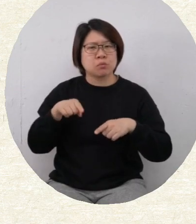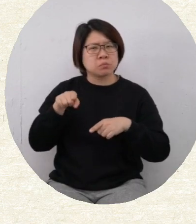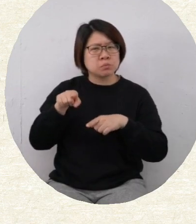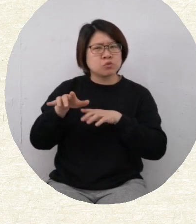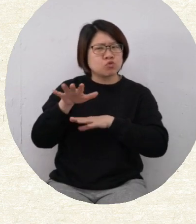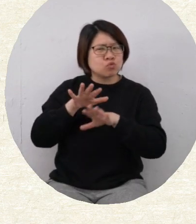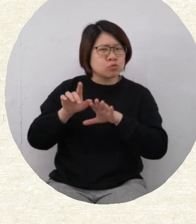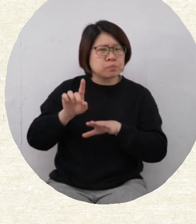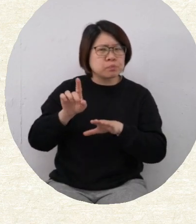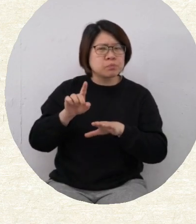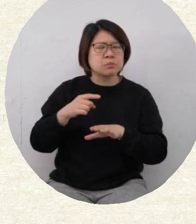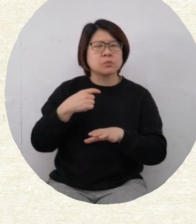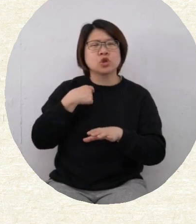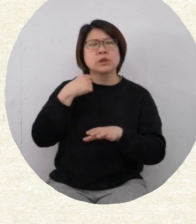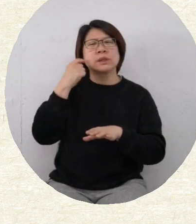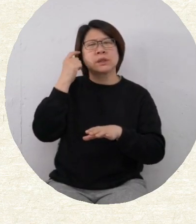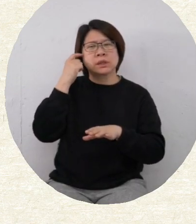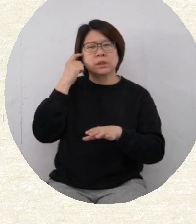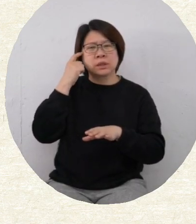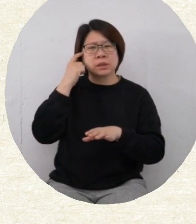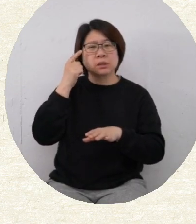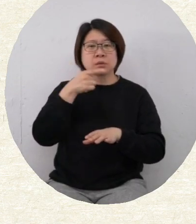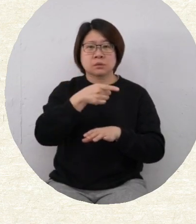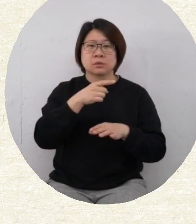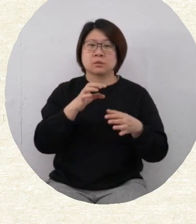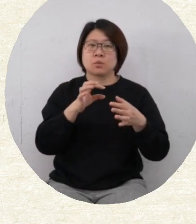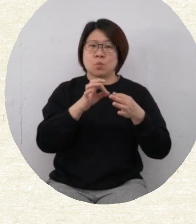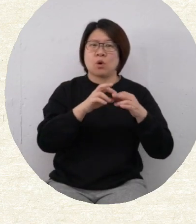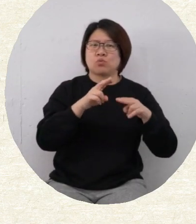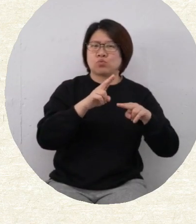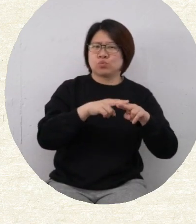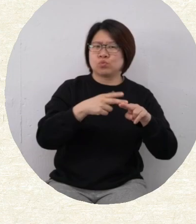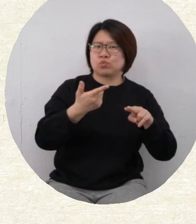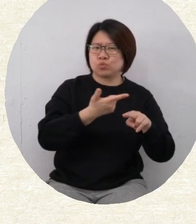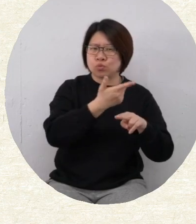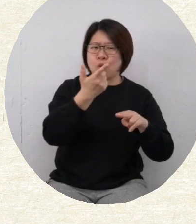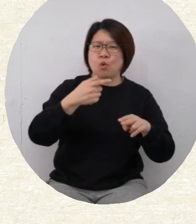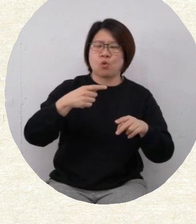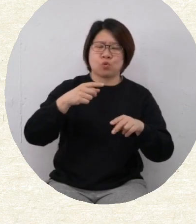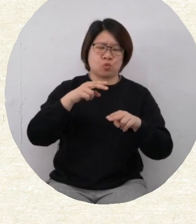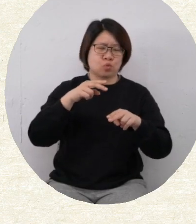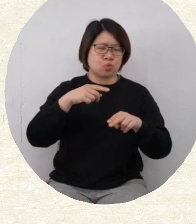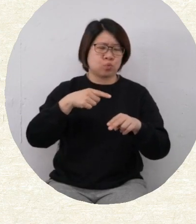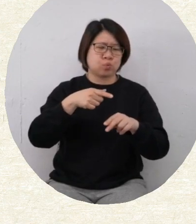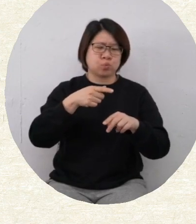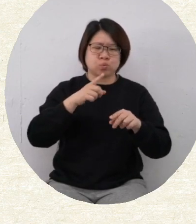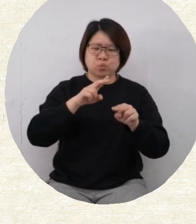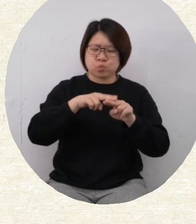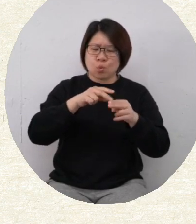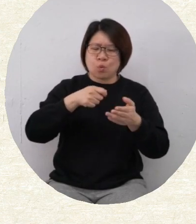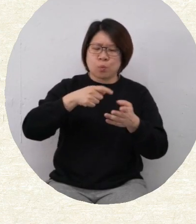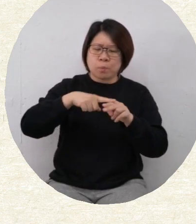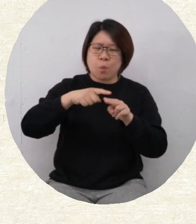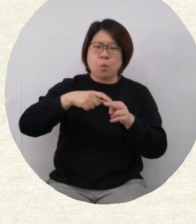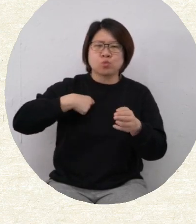Yeah, you know, I am not sure because I haven't lived in Korea for so long.